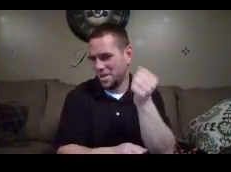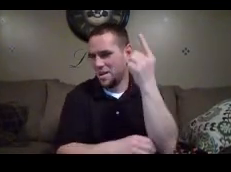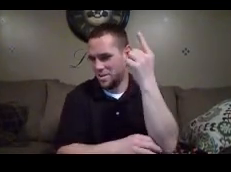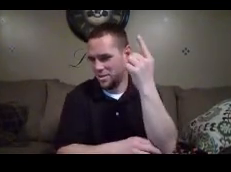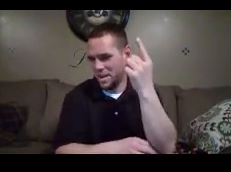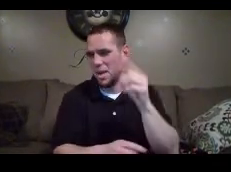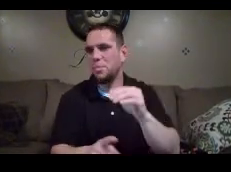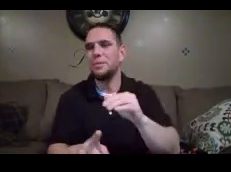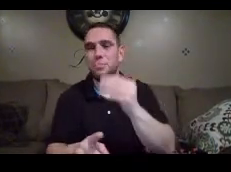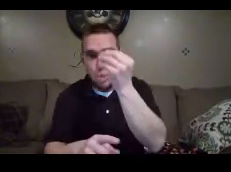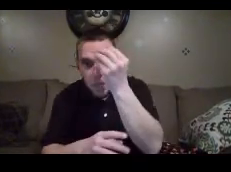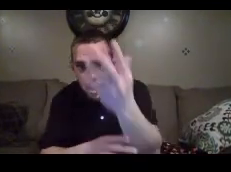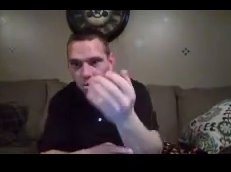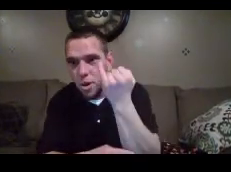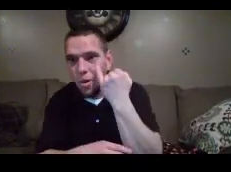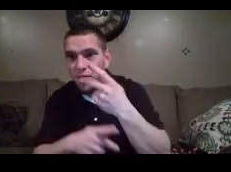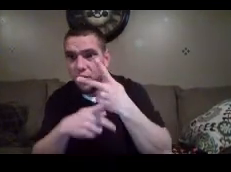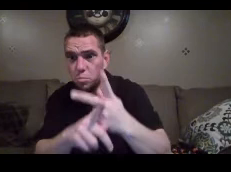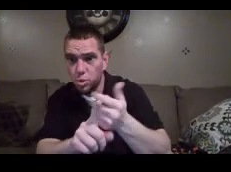content producer.